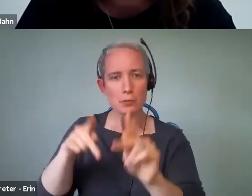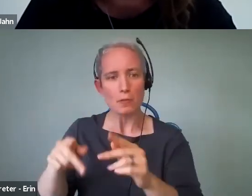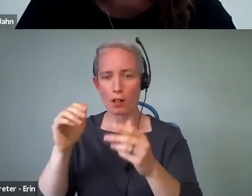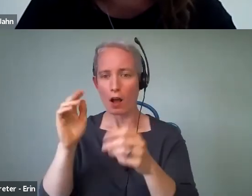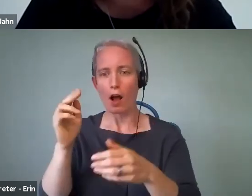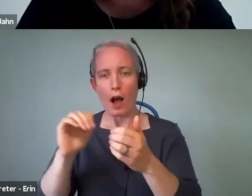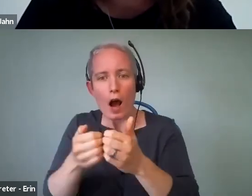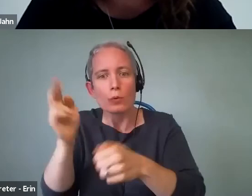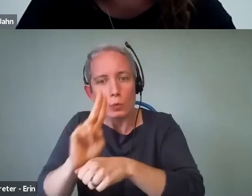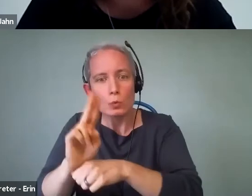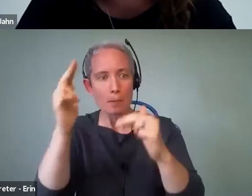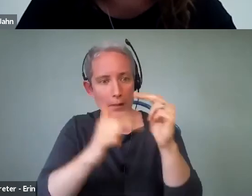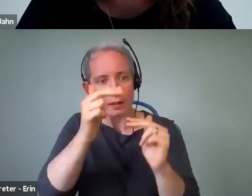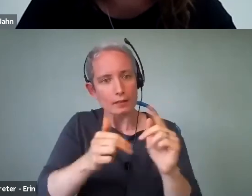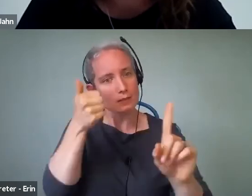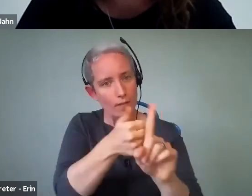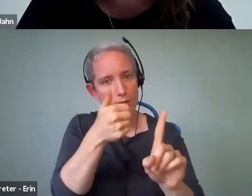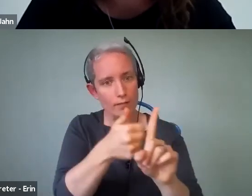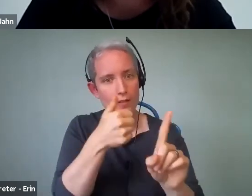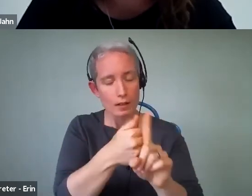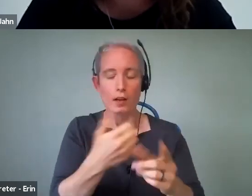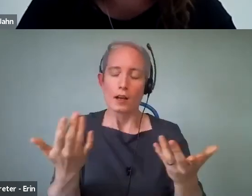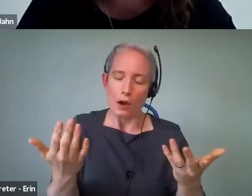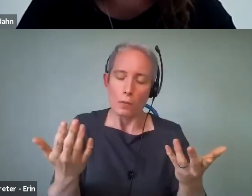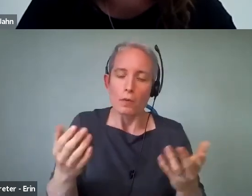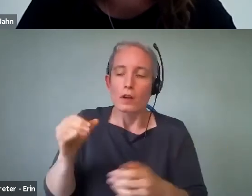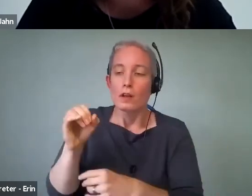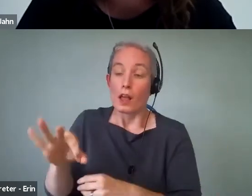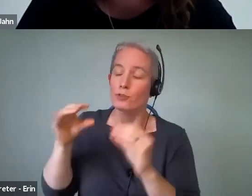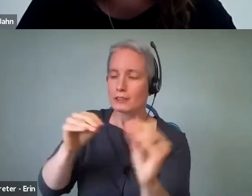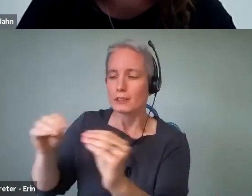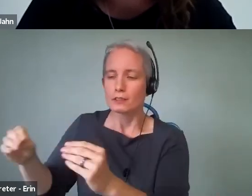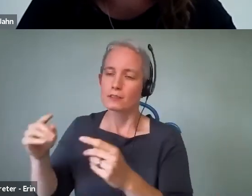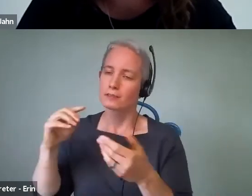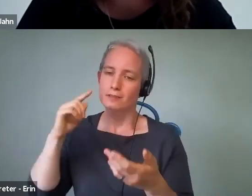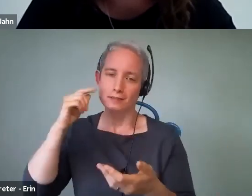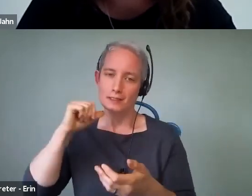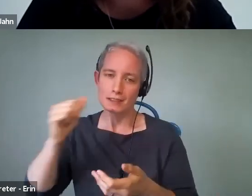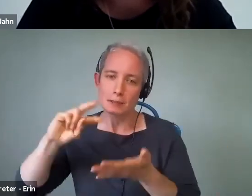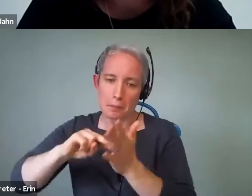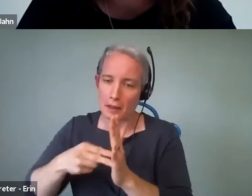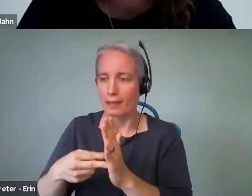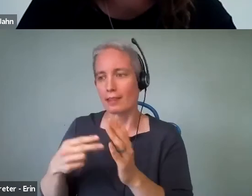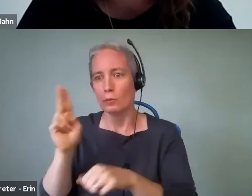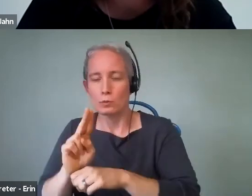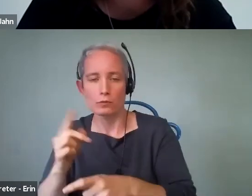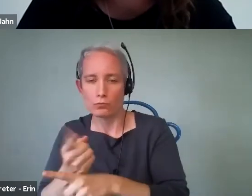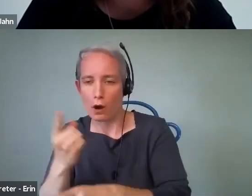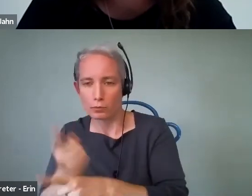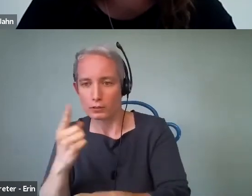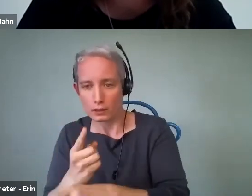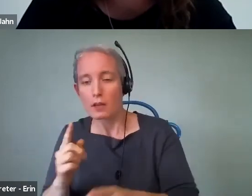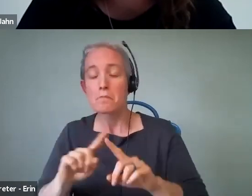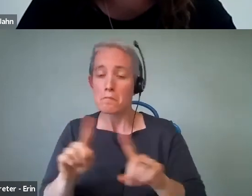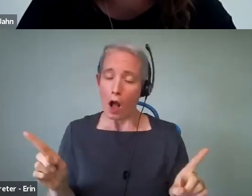do. But, you know, bringing that into part of the equation of this is what we've created for you. This is how you should think about